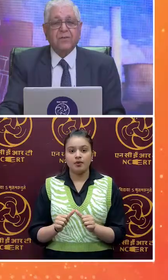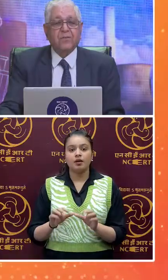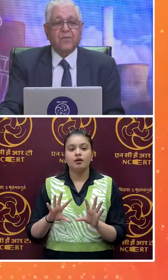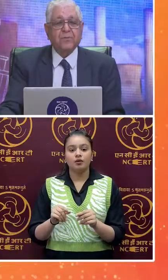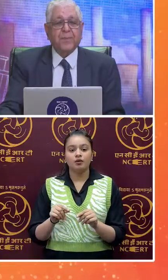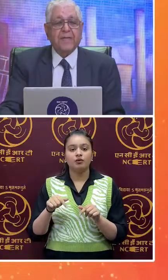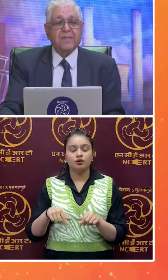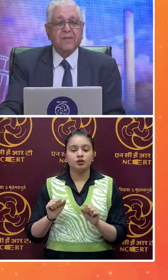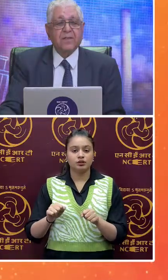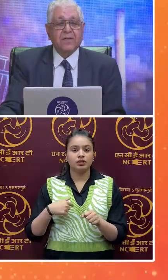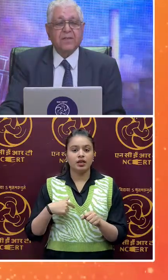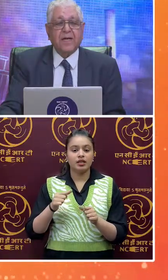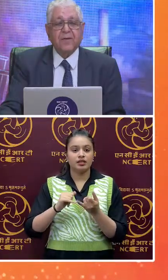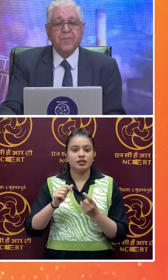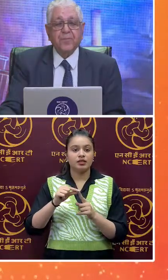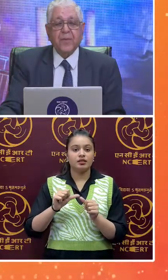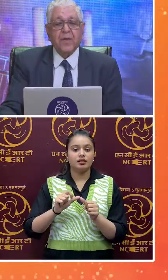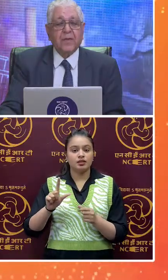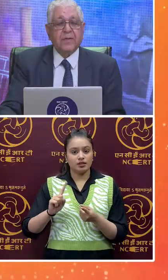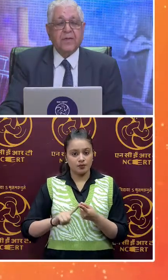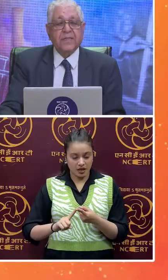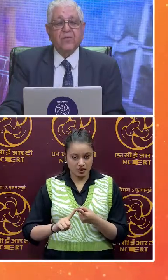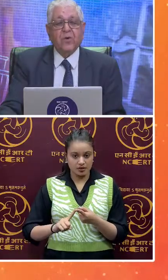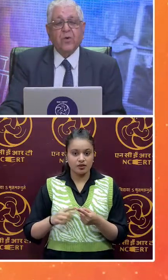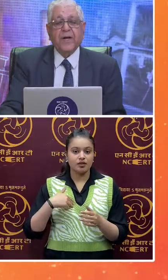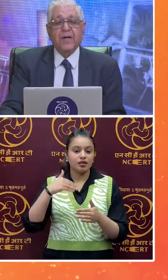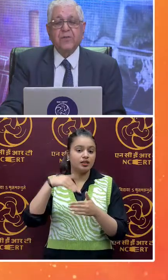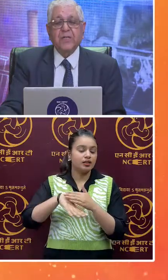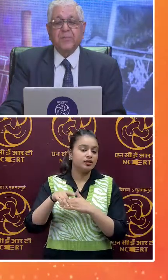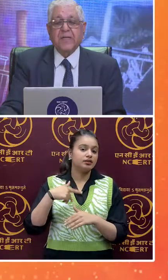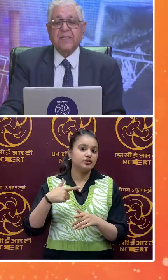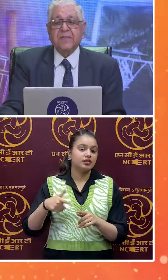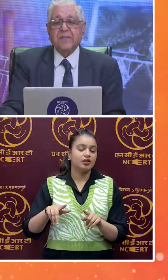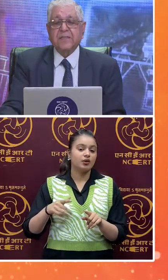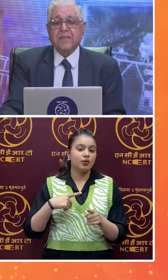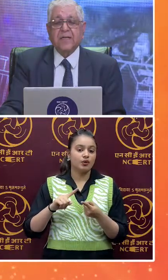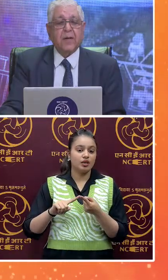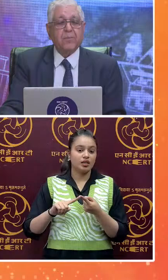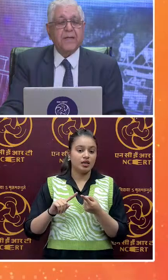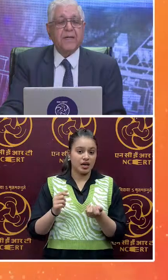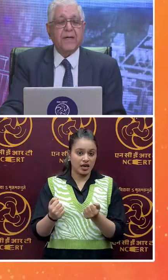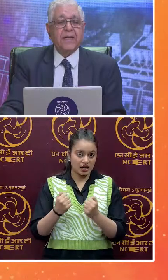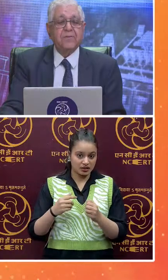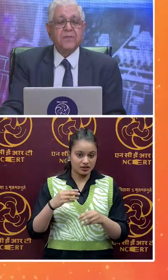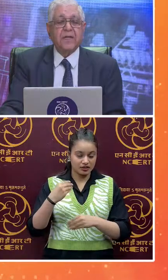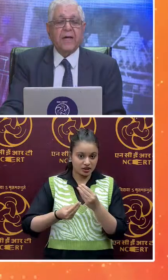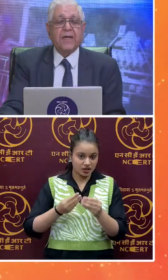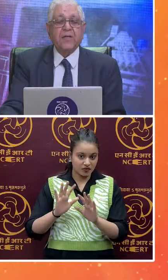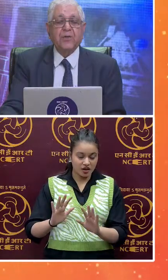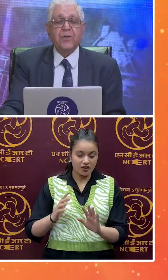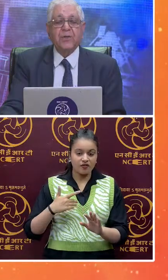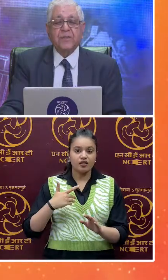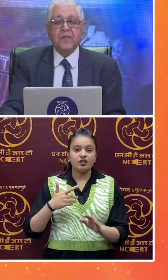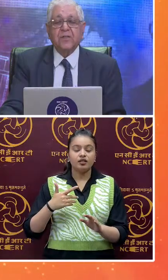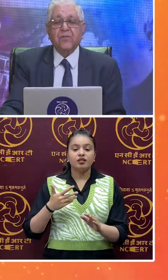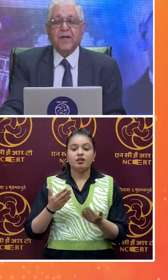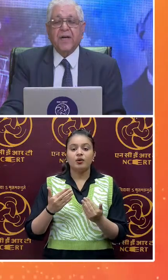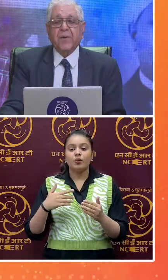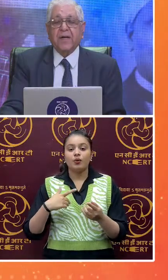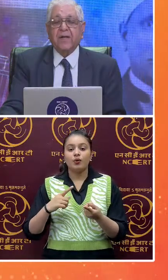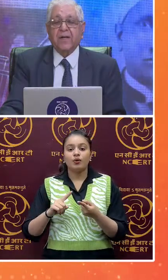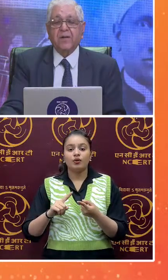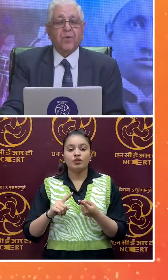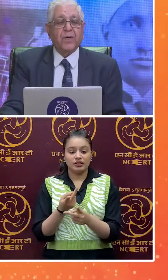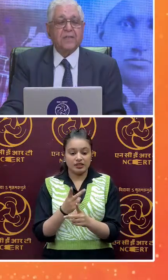So, for space, he said the reason for going into the space research is that there are many areas which are likely to yield results of